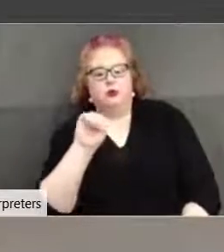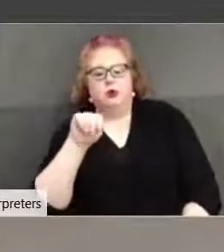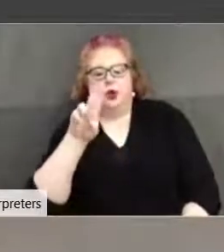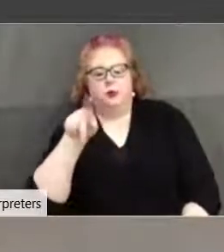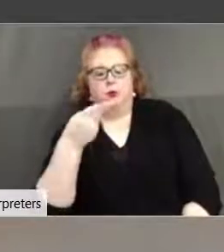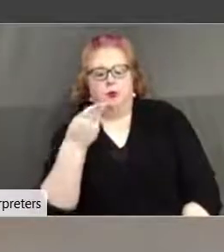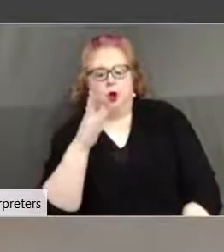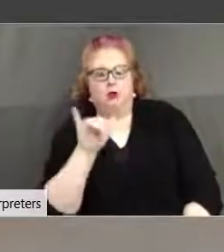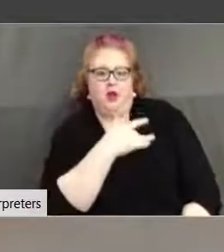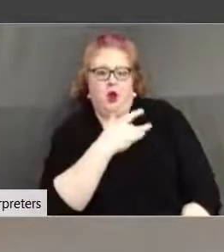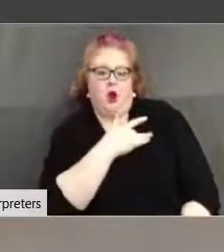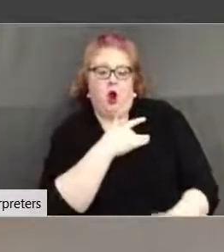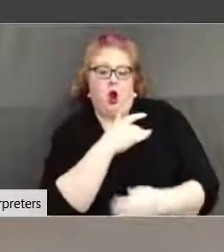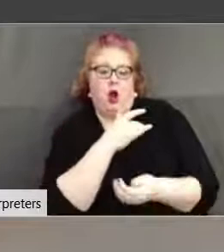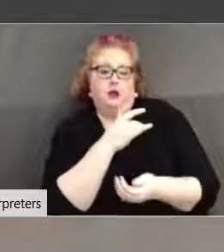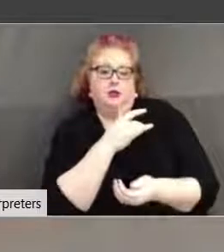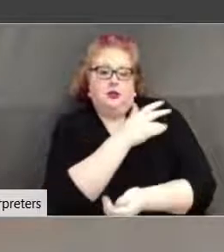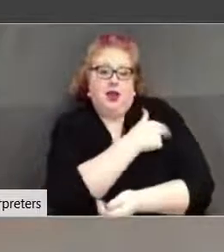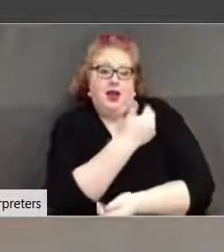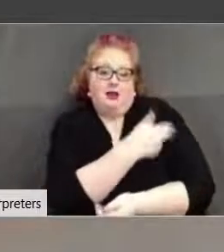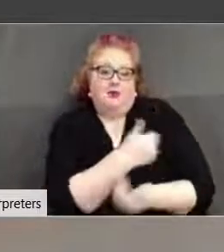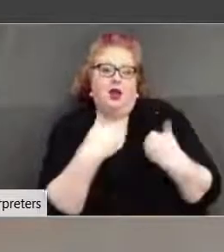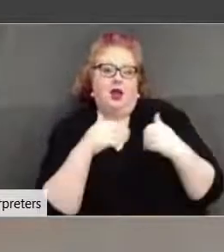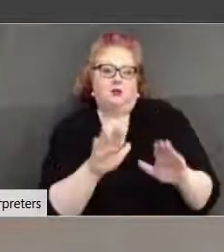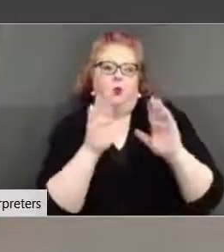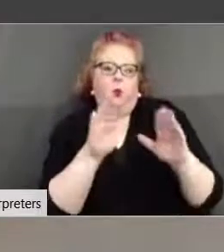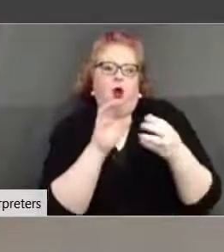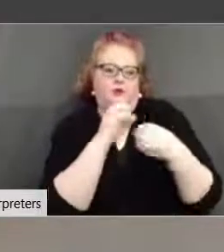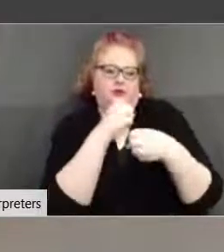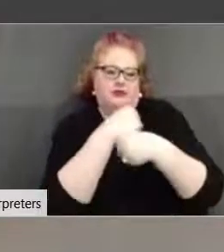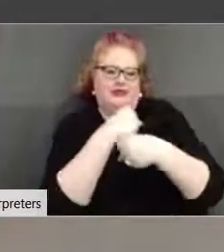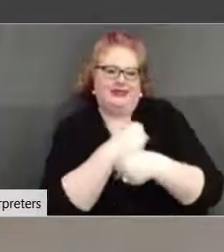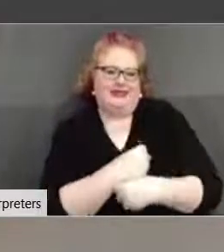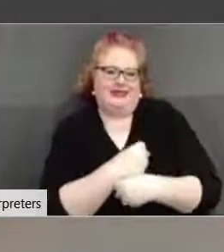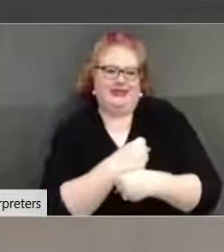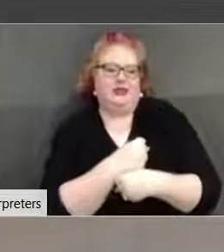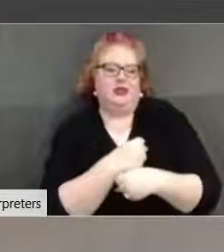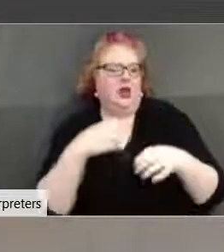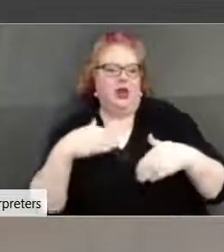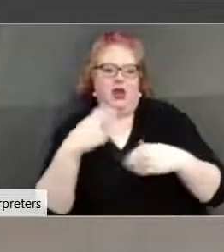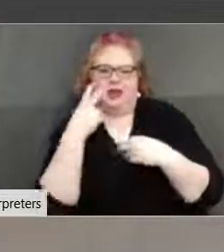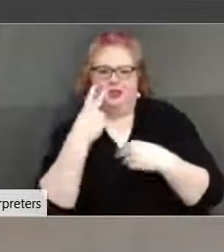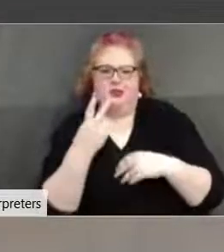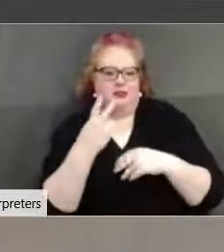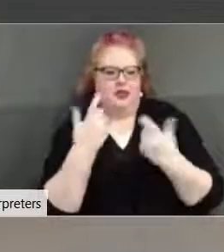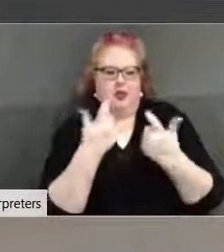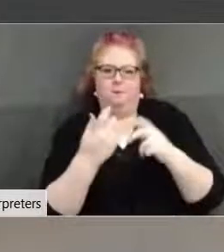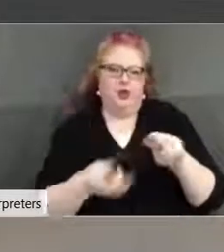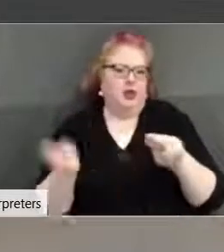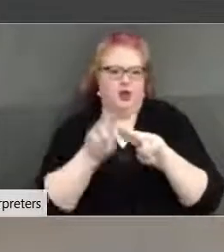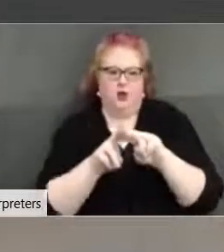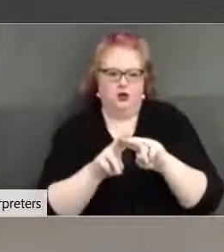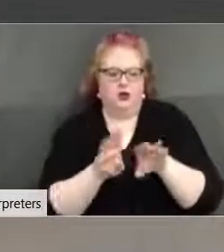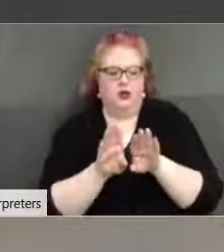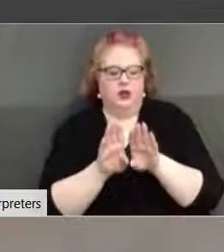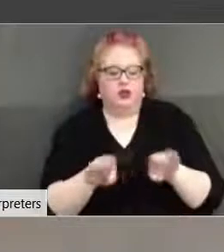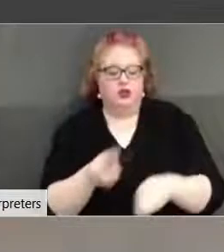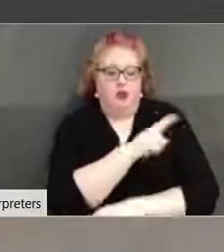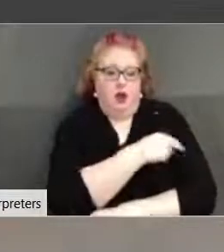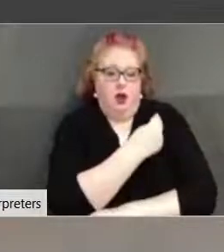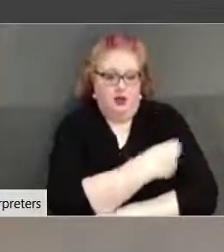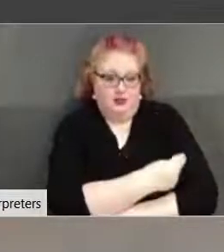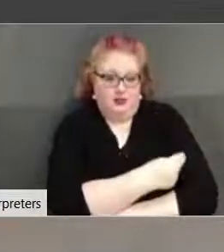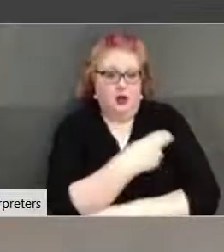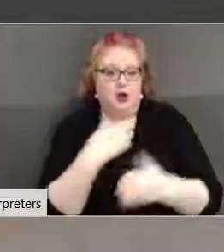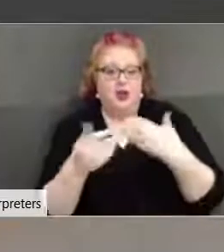on that he's not seen this big increase. Children's Hospital, even though people are coming back